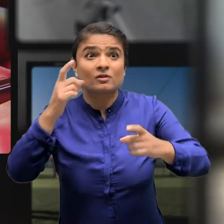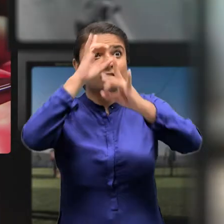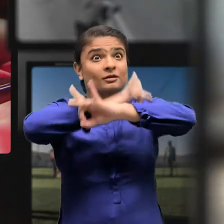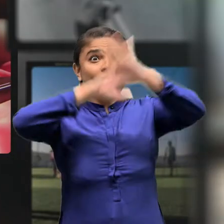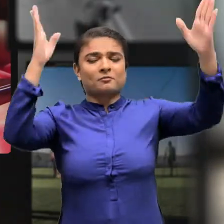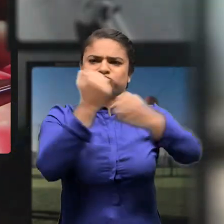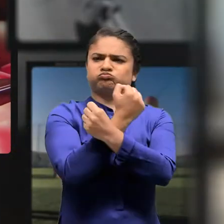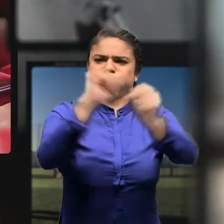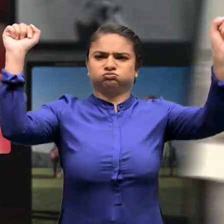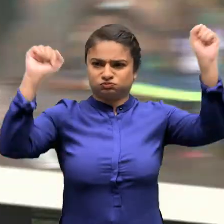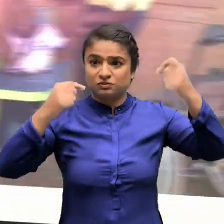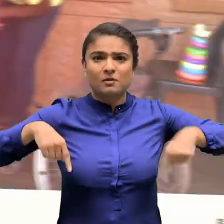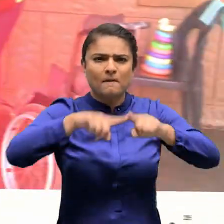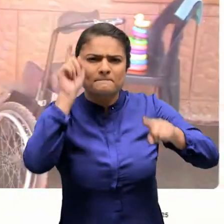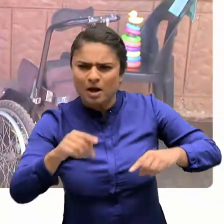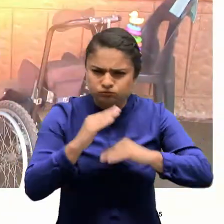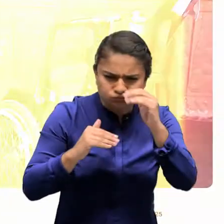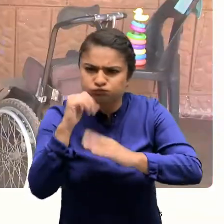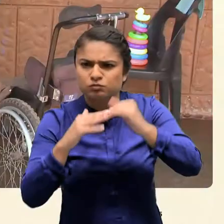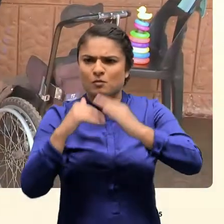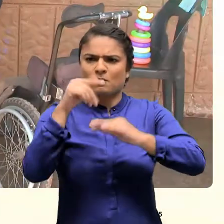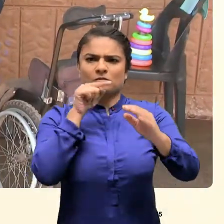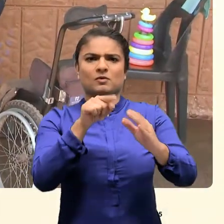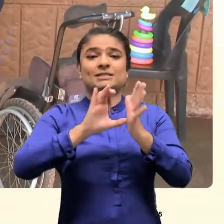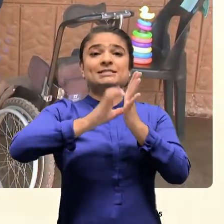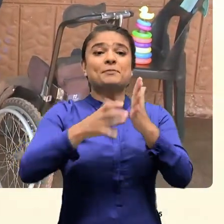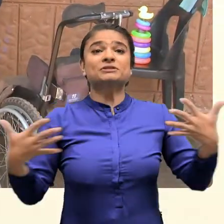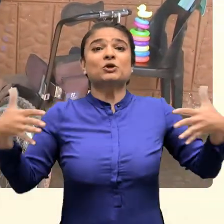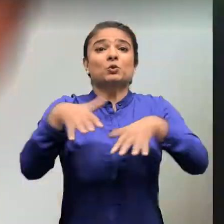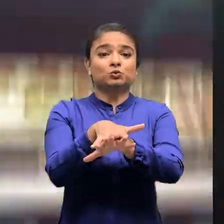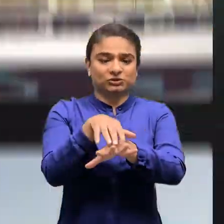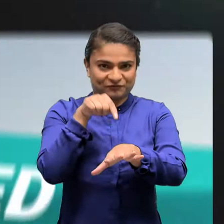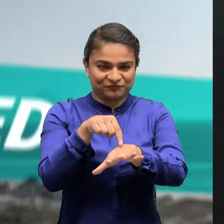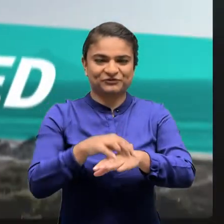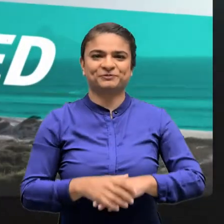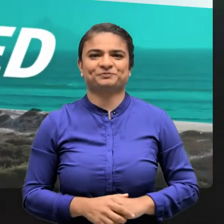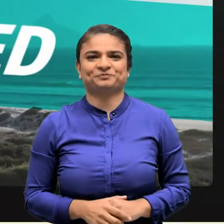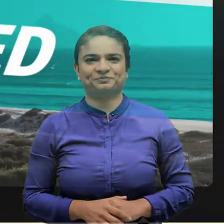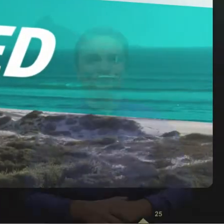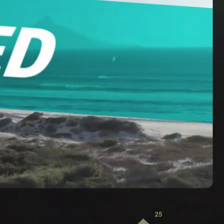persons with disabilities can and must make to building a disability-inclusive Mzansi.